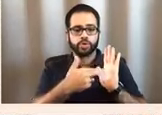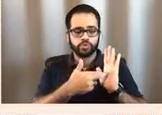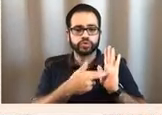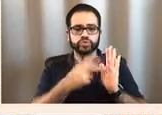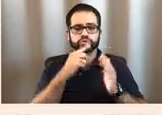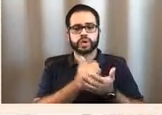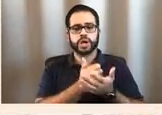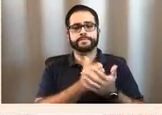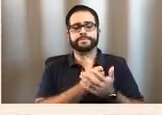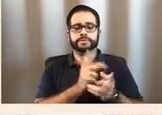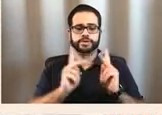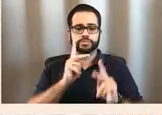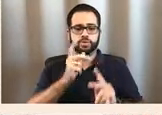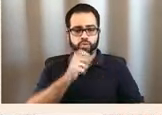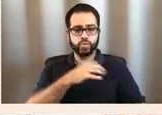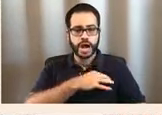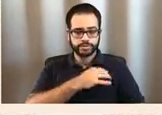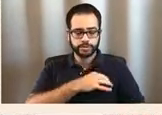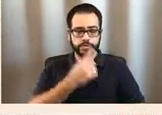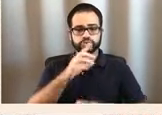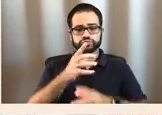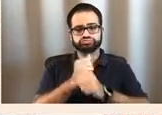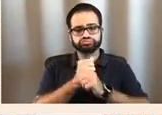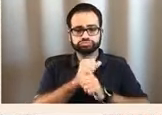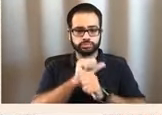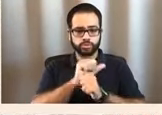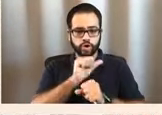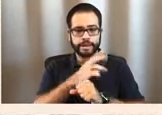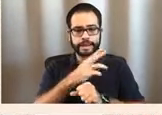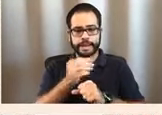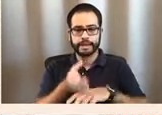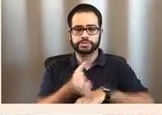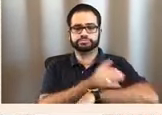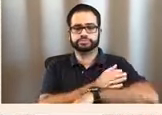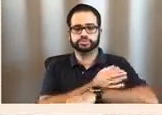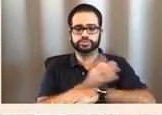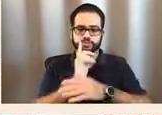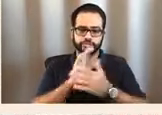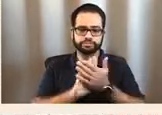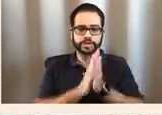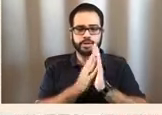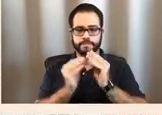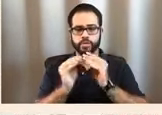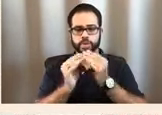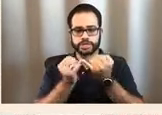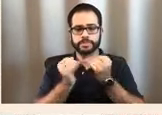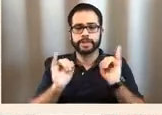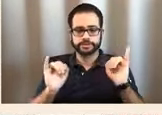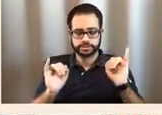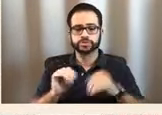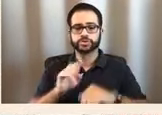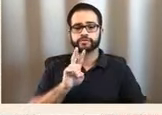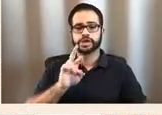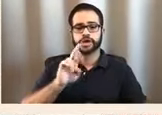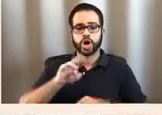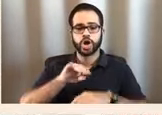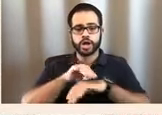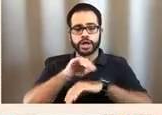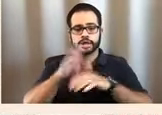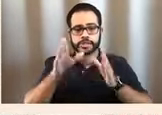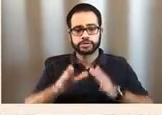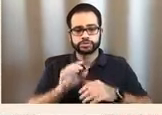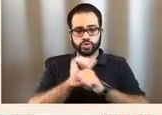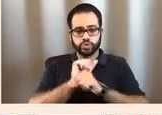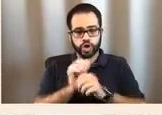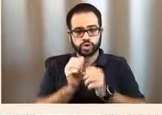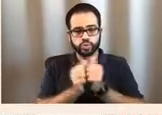obtaining employment and enhancing the opportunity for independence. So VR counselors work closely with individuals and